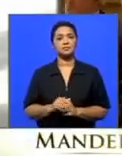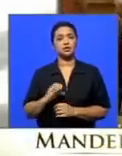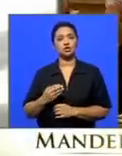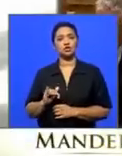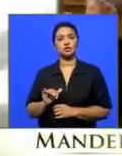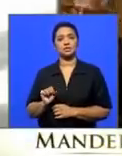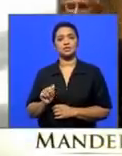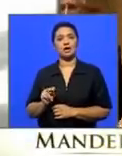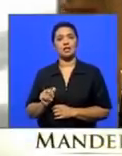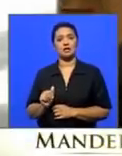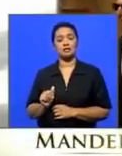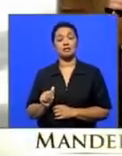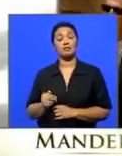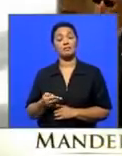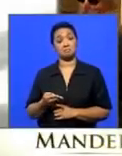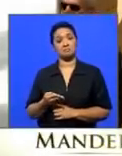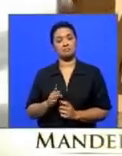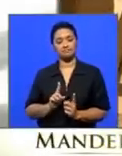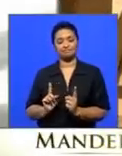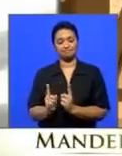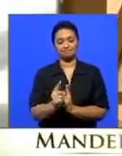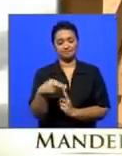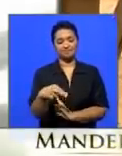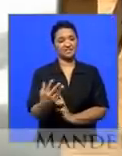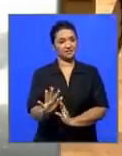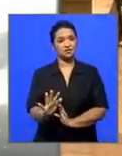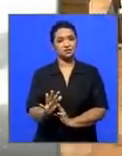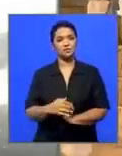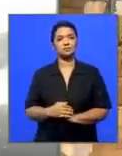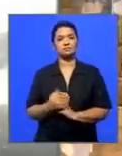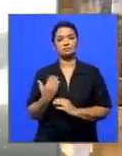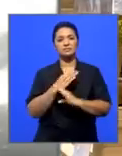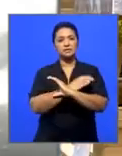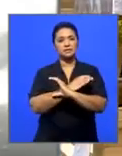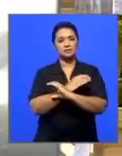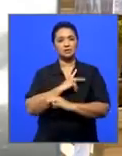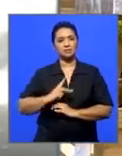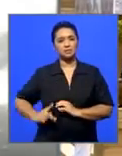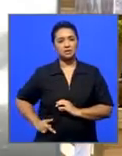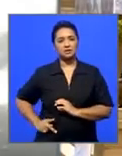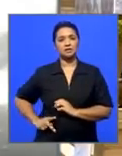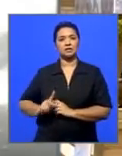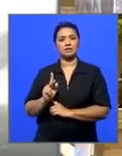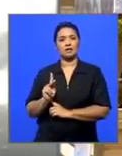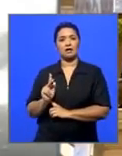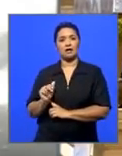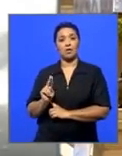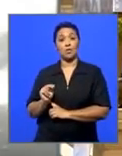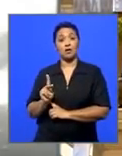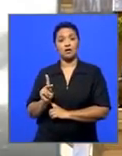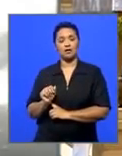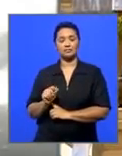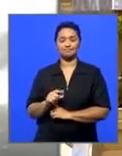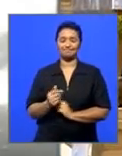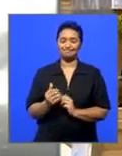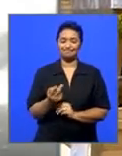also has been past the body. We've former Zambian President Kenneth Kaunda, a very